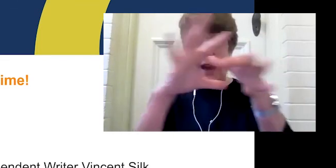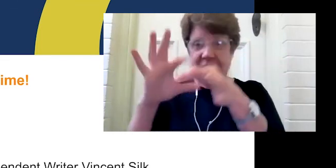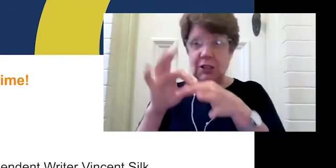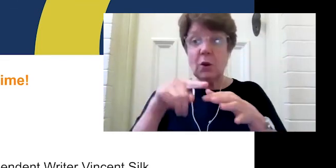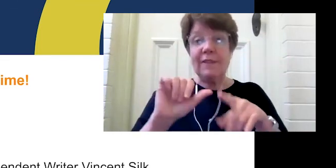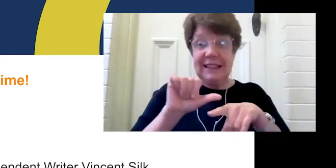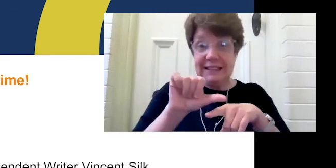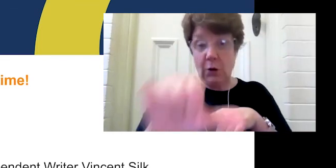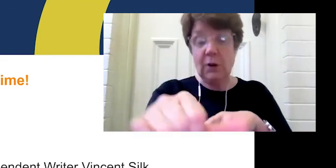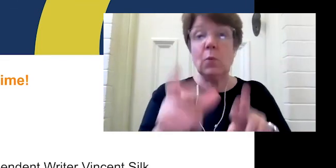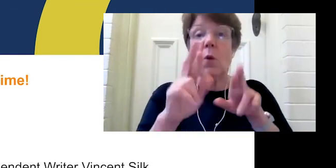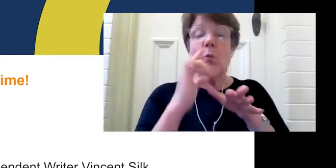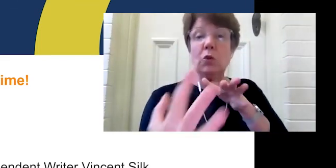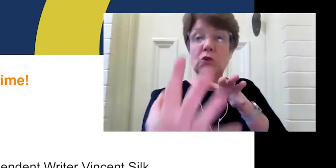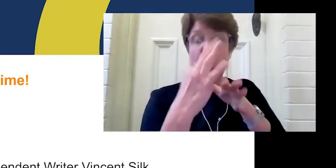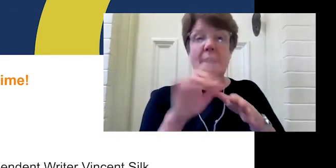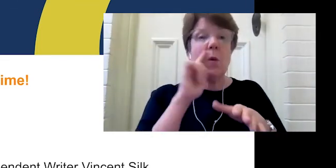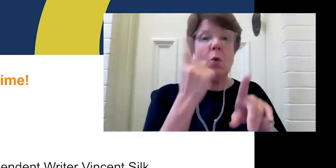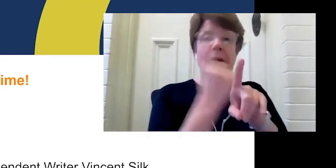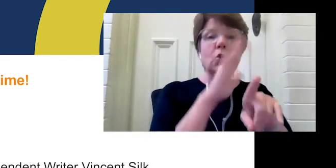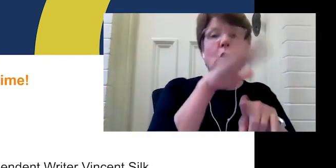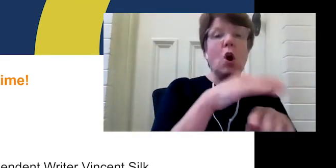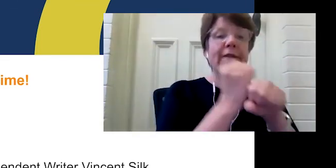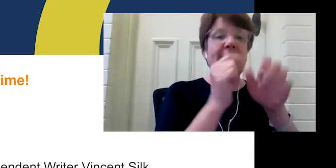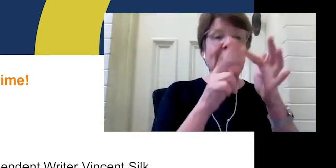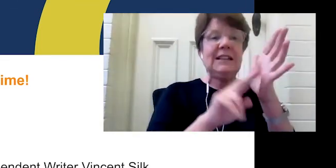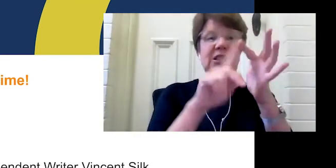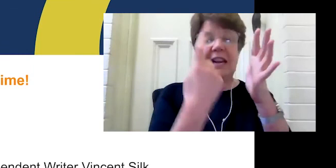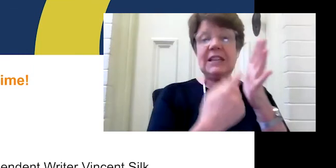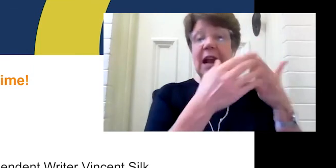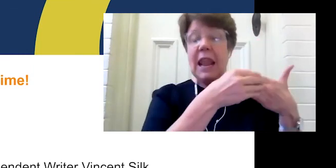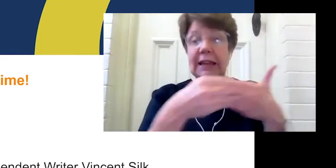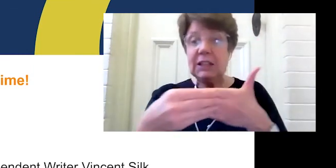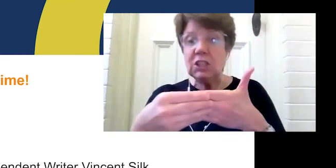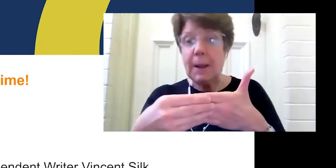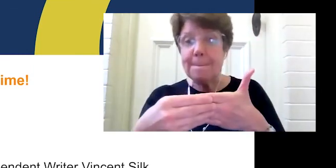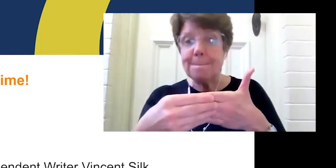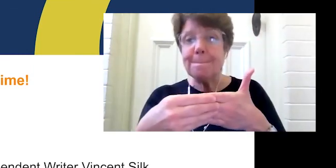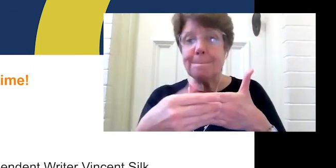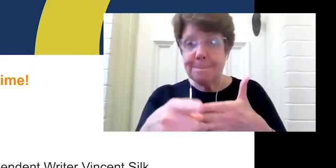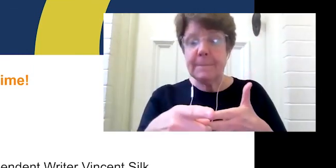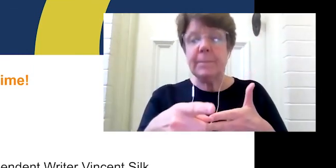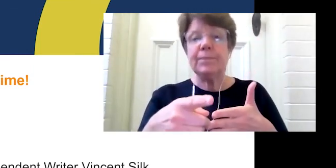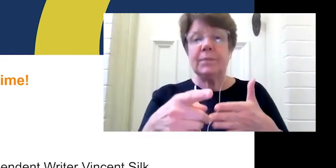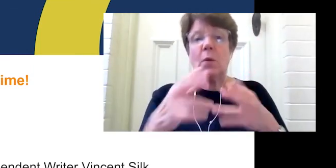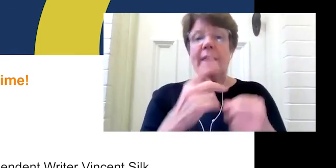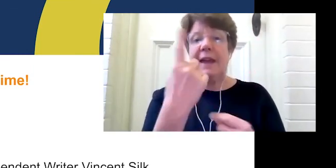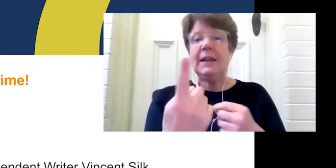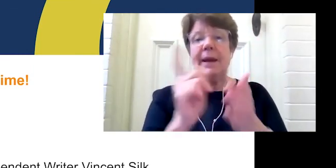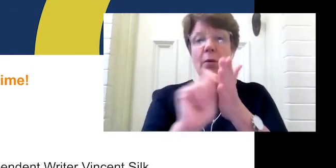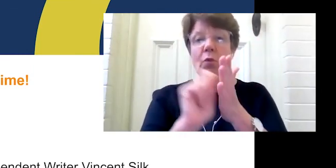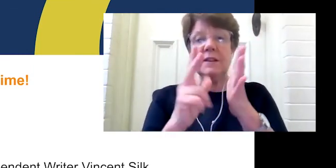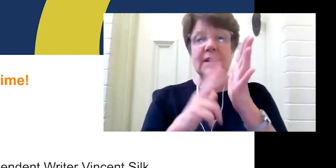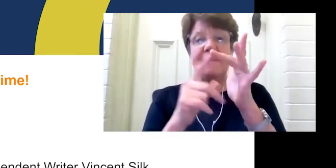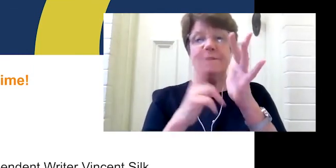you will join us. It will be on gendered leadership. So continuing on the vein of thought with independent writer Vincent